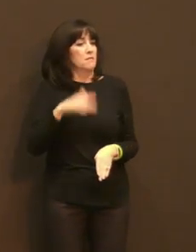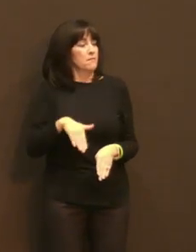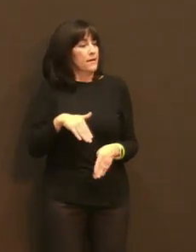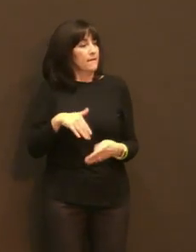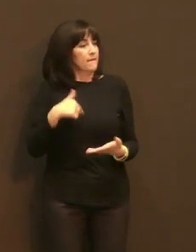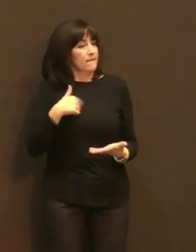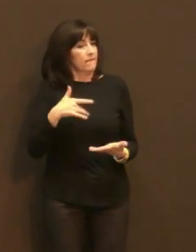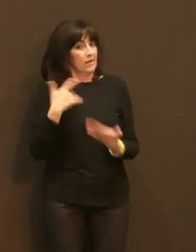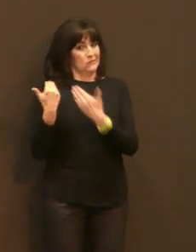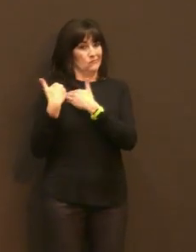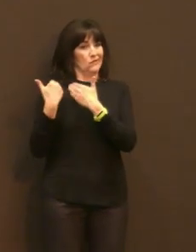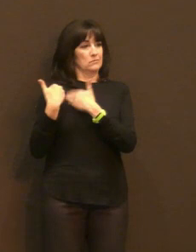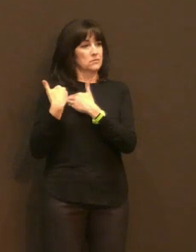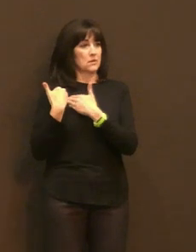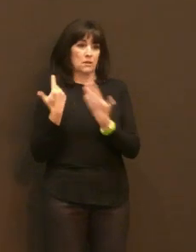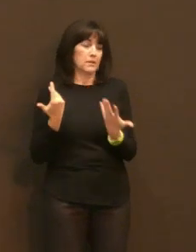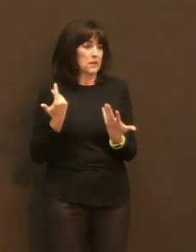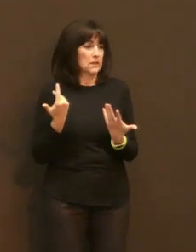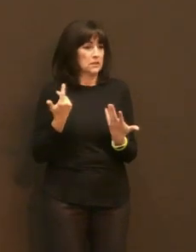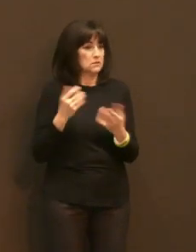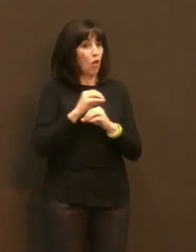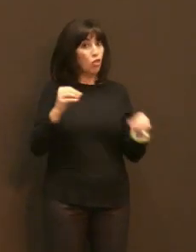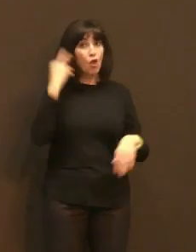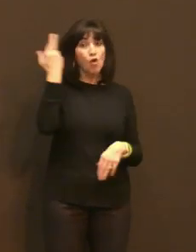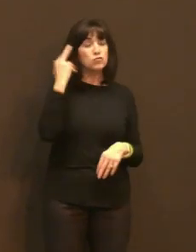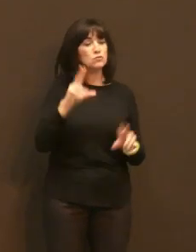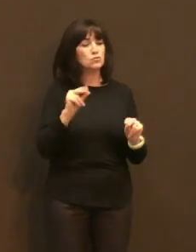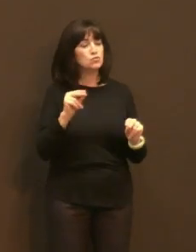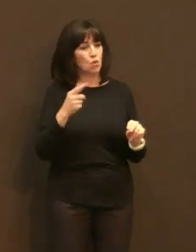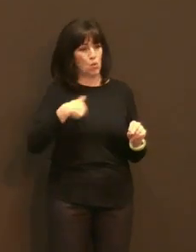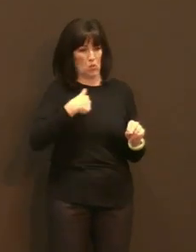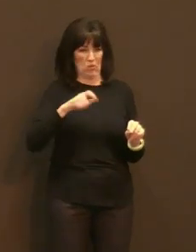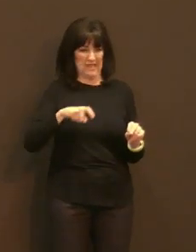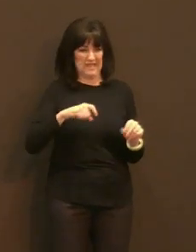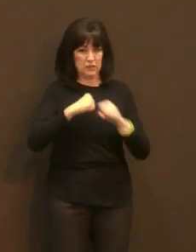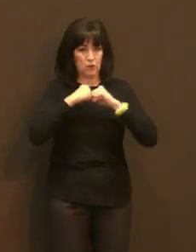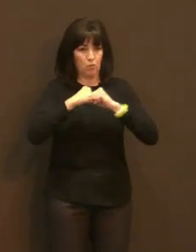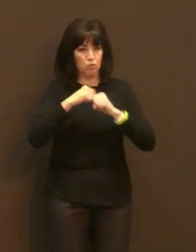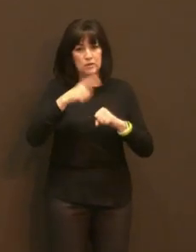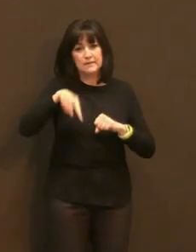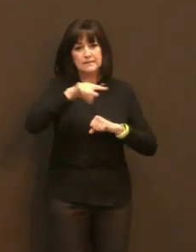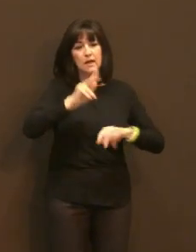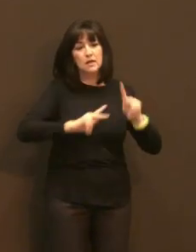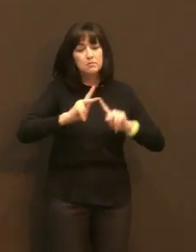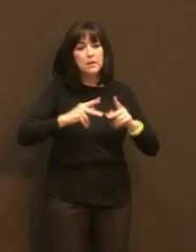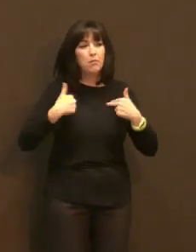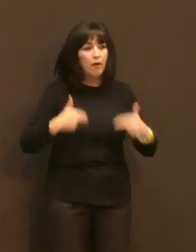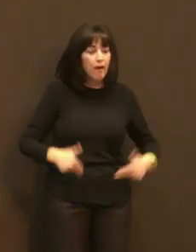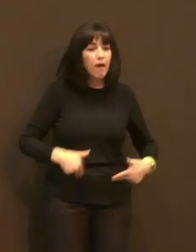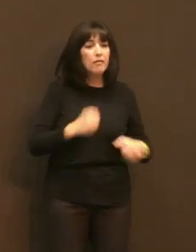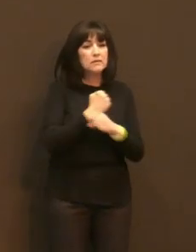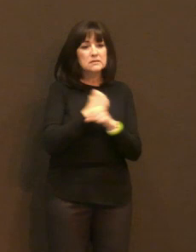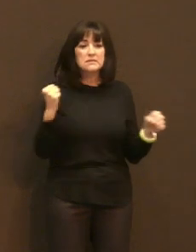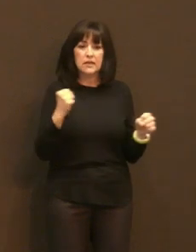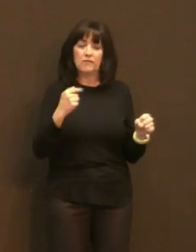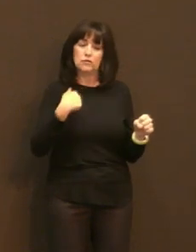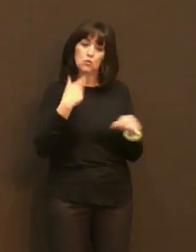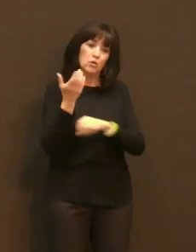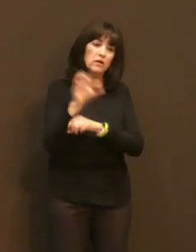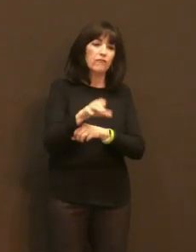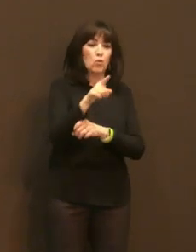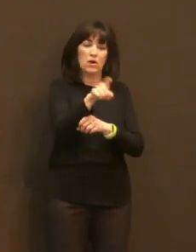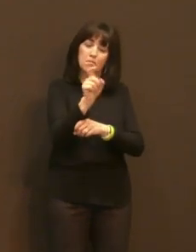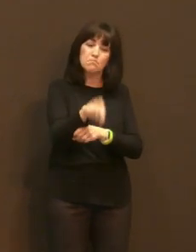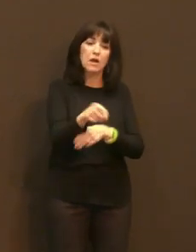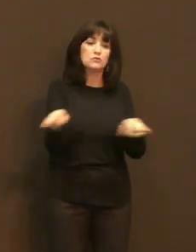responsible for a public good, not for no reason, right? So protect everybody's health and safety. So that was the